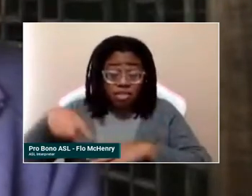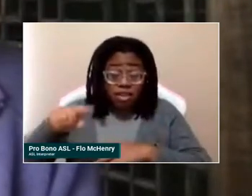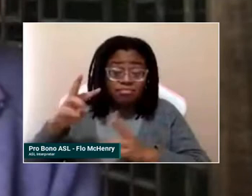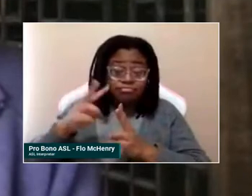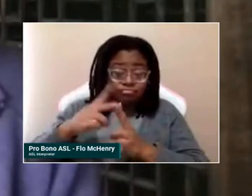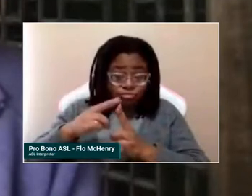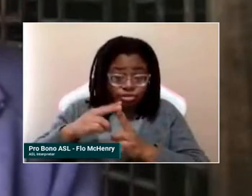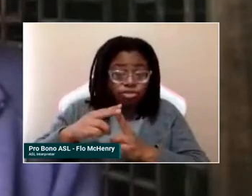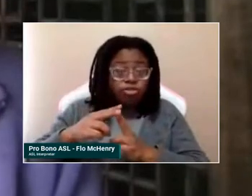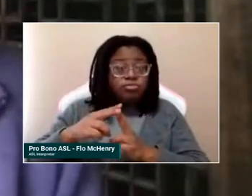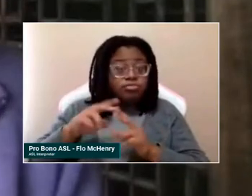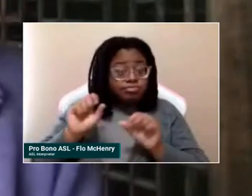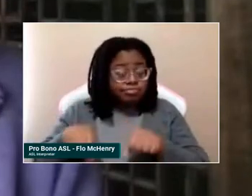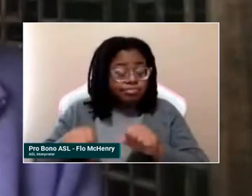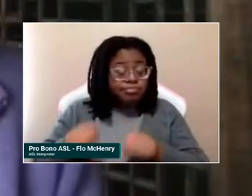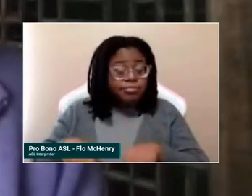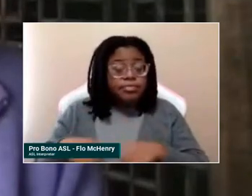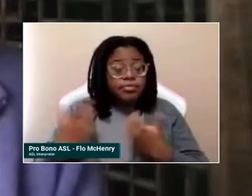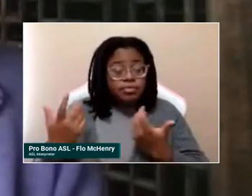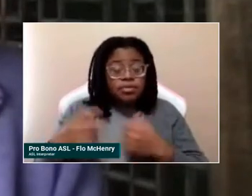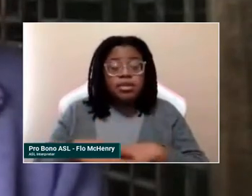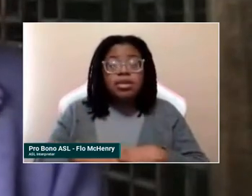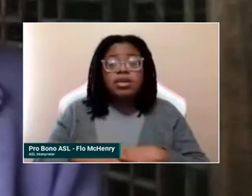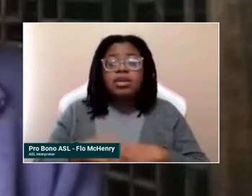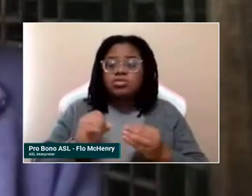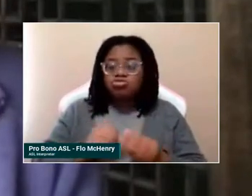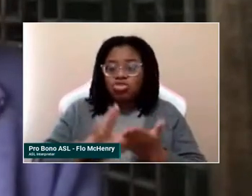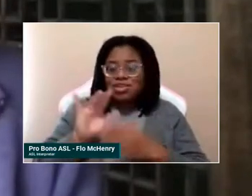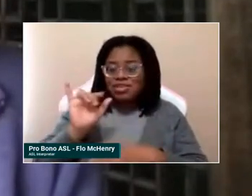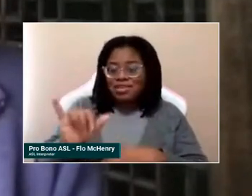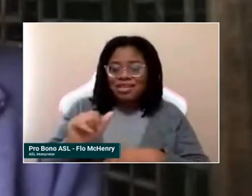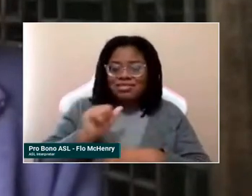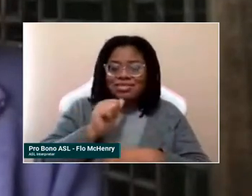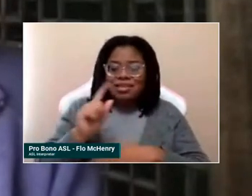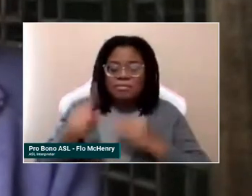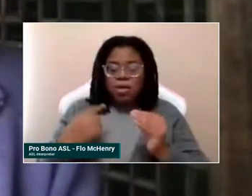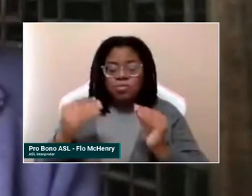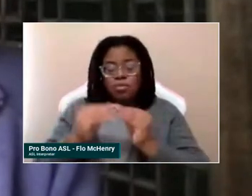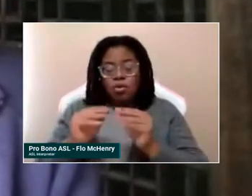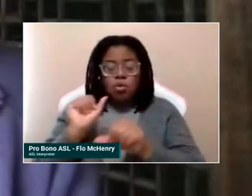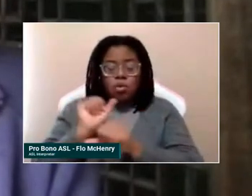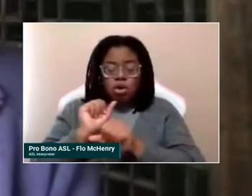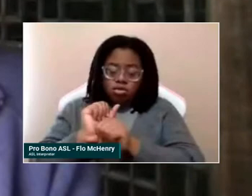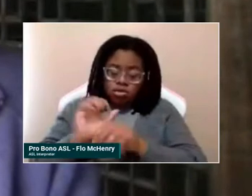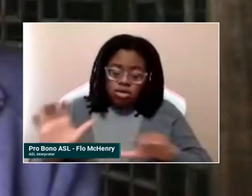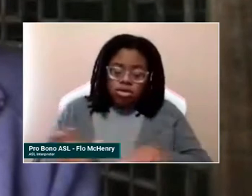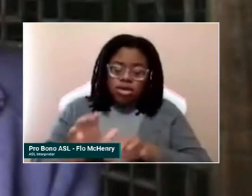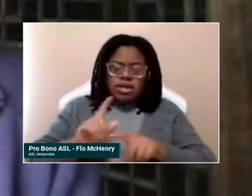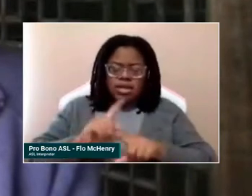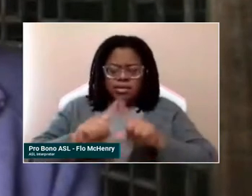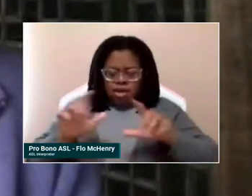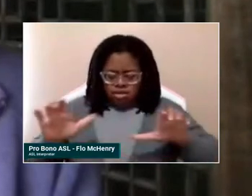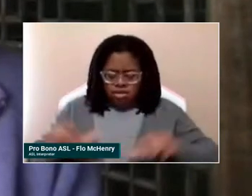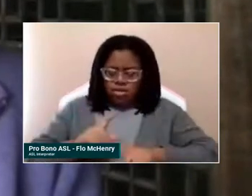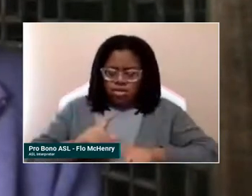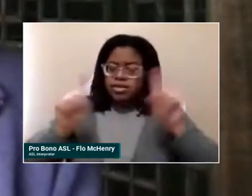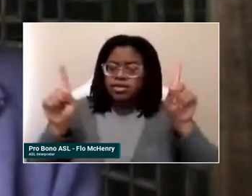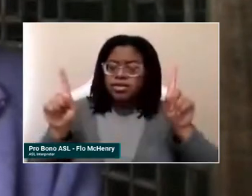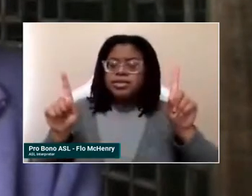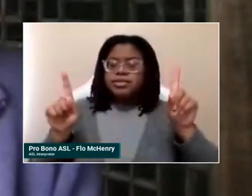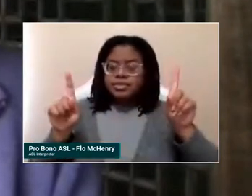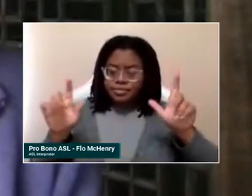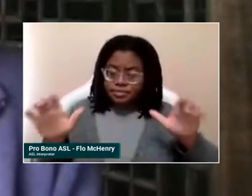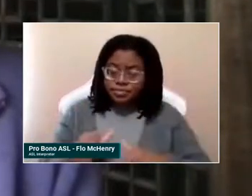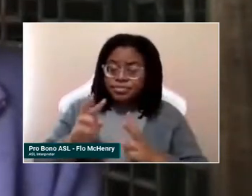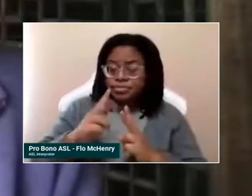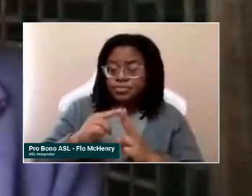work? Addressing climate can't just be about more work. It needs to be about doing our work differently, doing it in